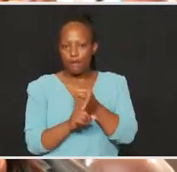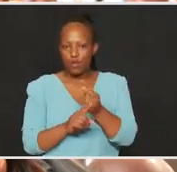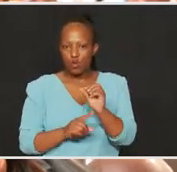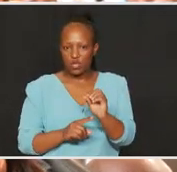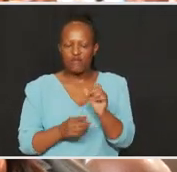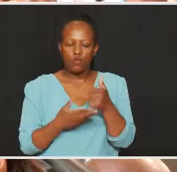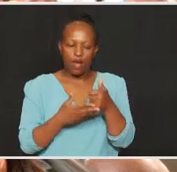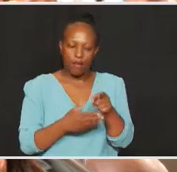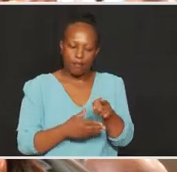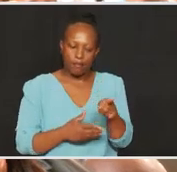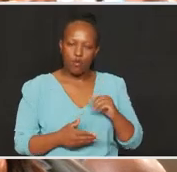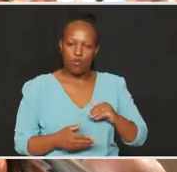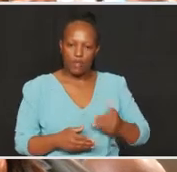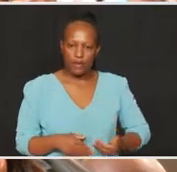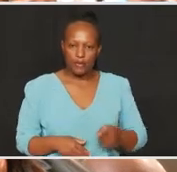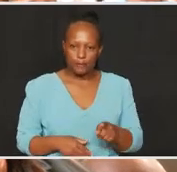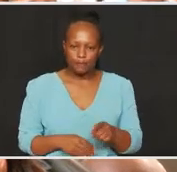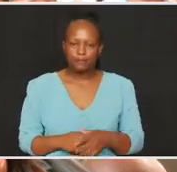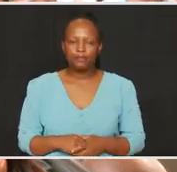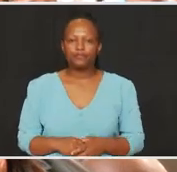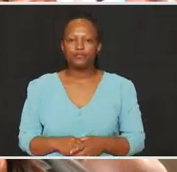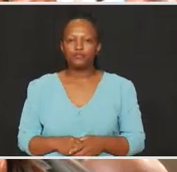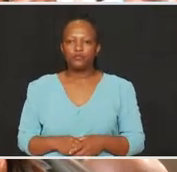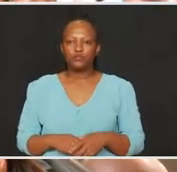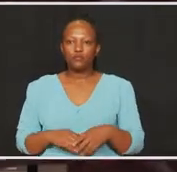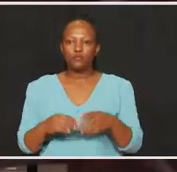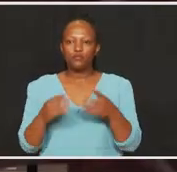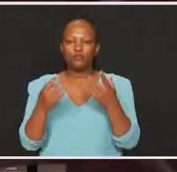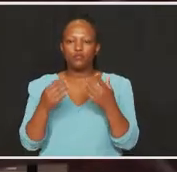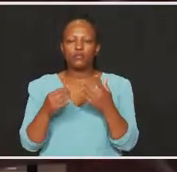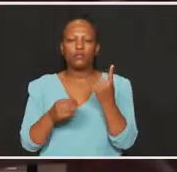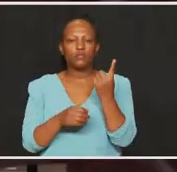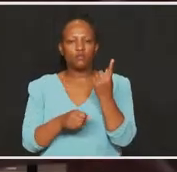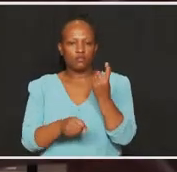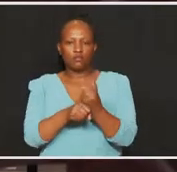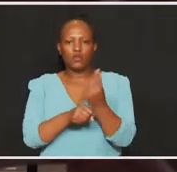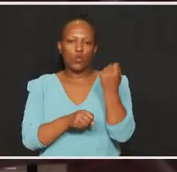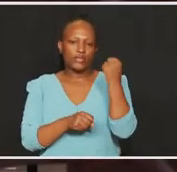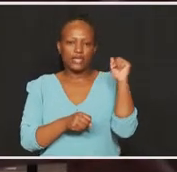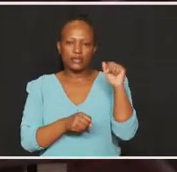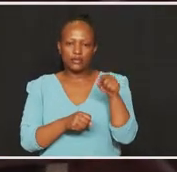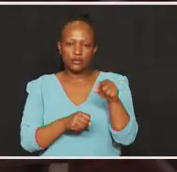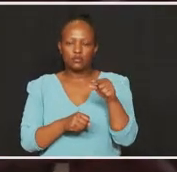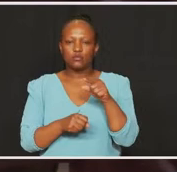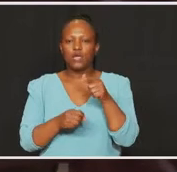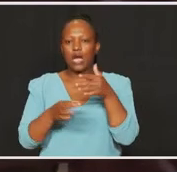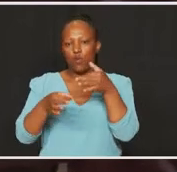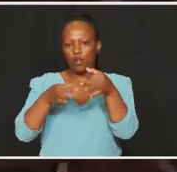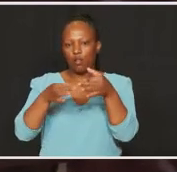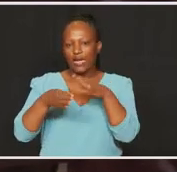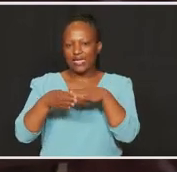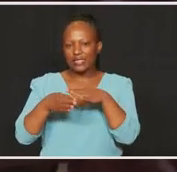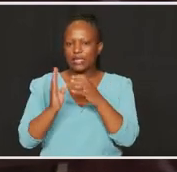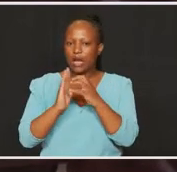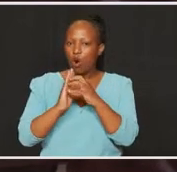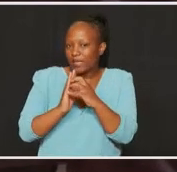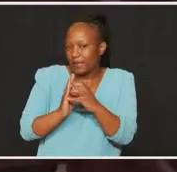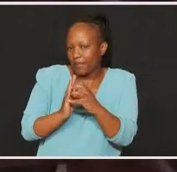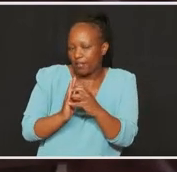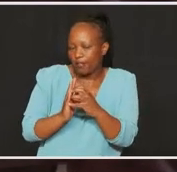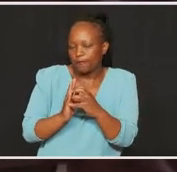billable in its entirety because of time let me give you a specific example section 41